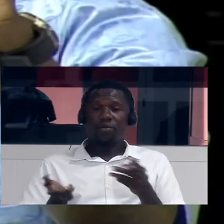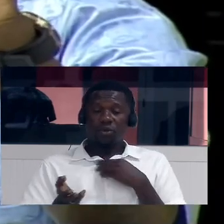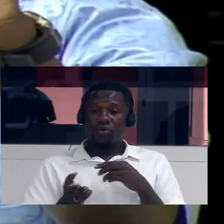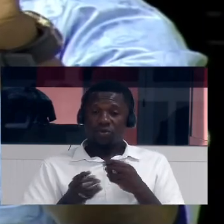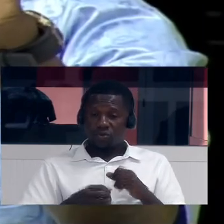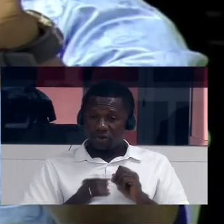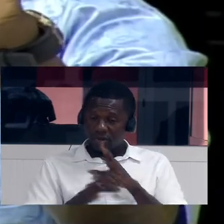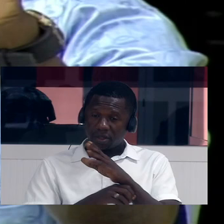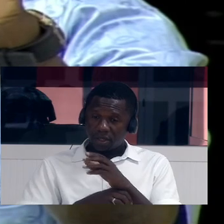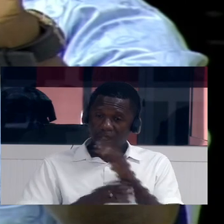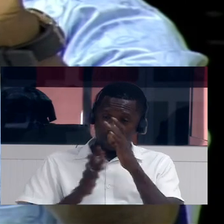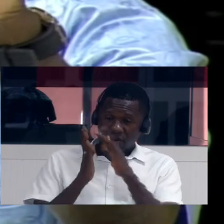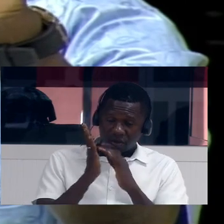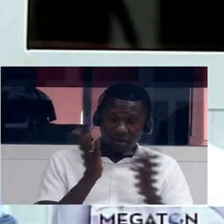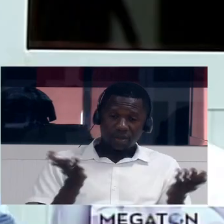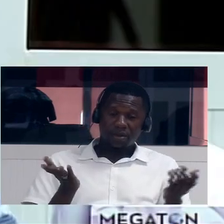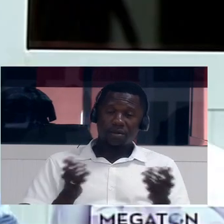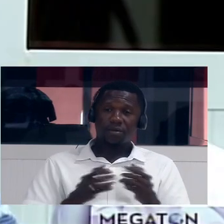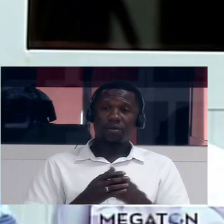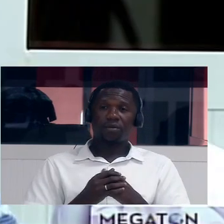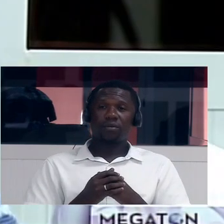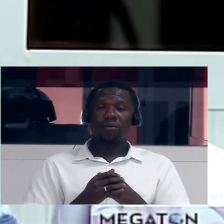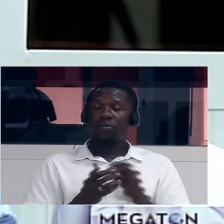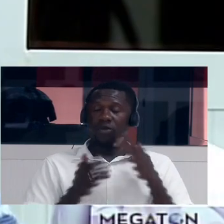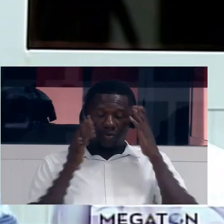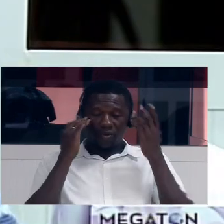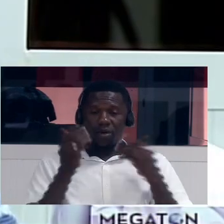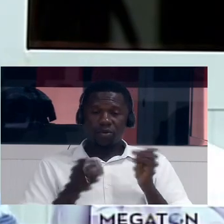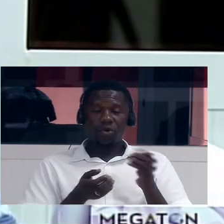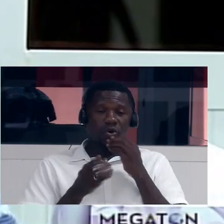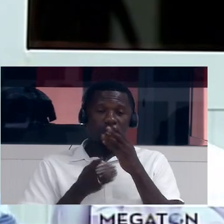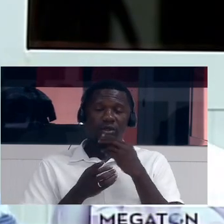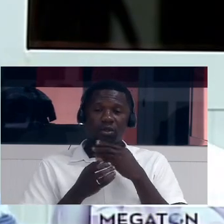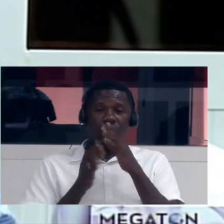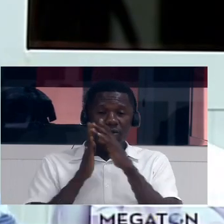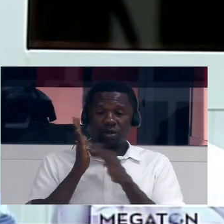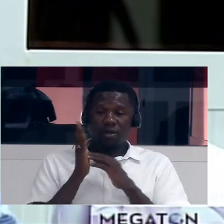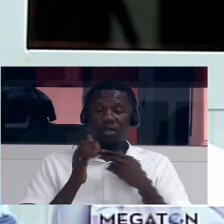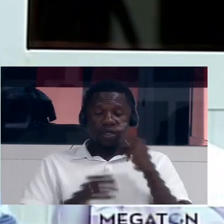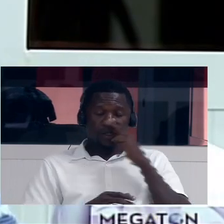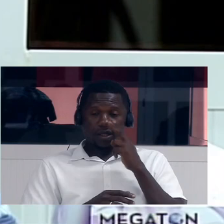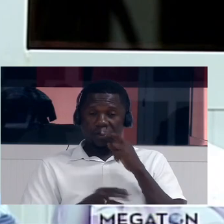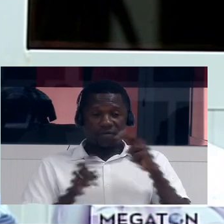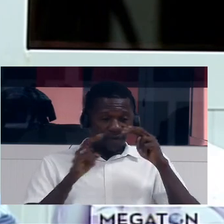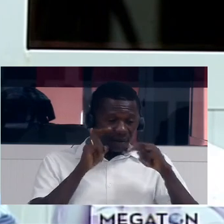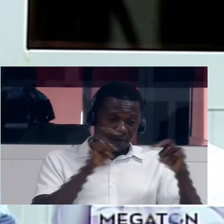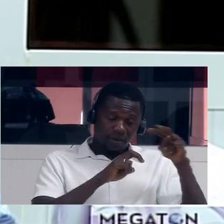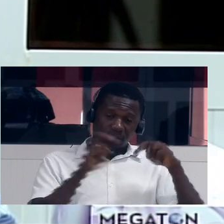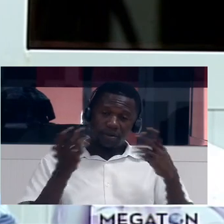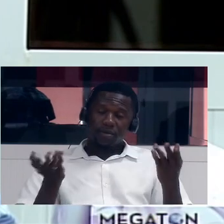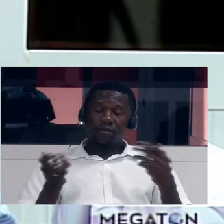audit? I don't know whether I'm going to call it an audit, but I tried to inquire, and I